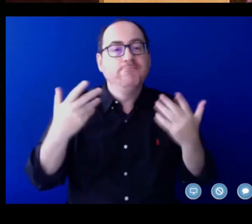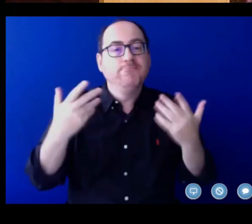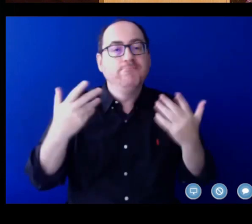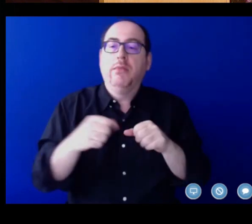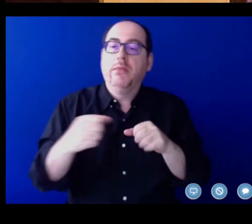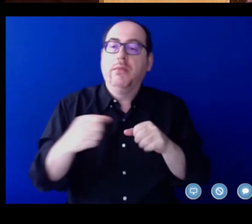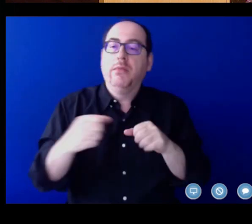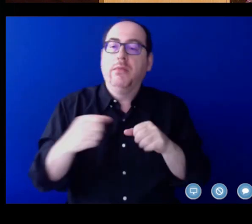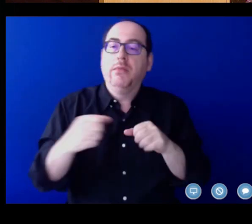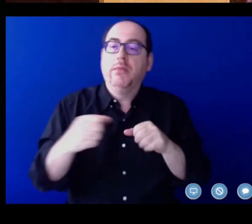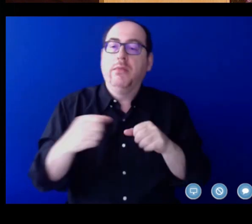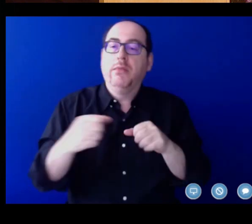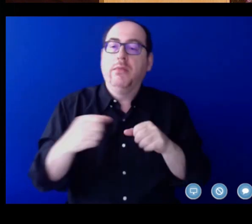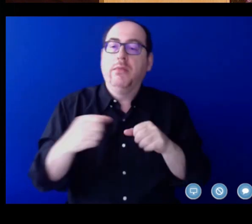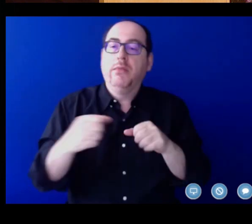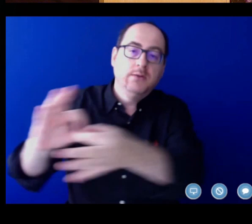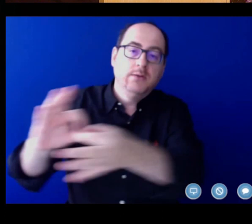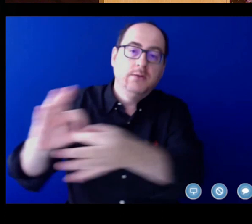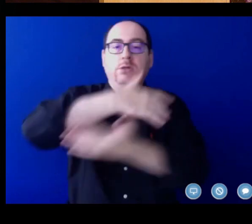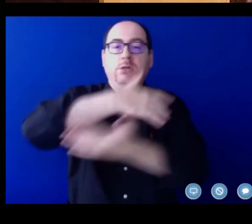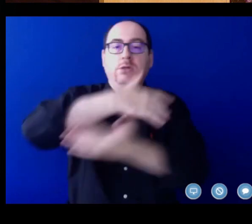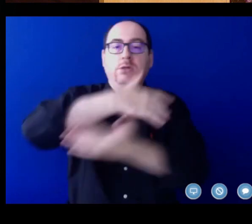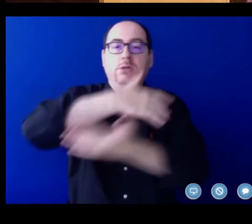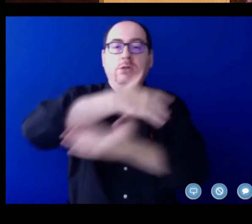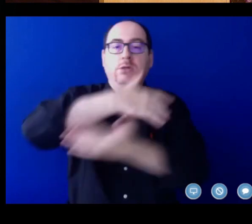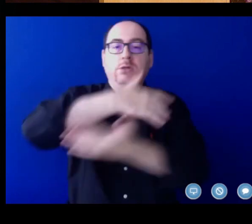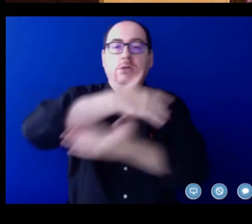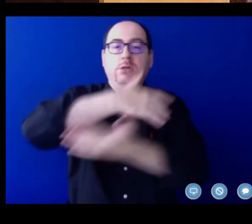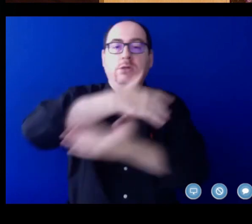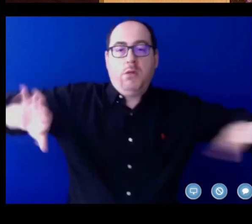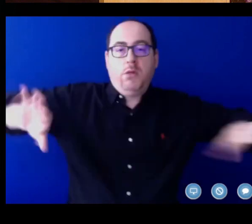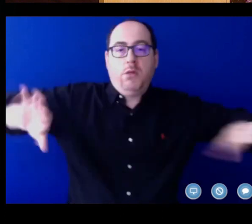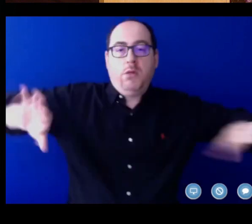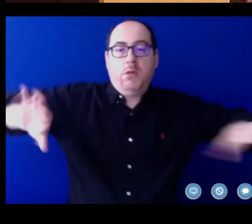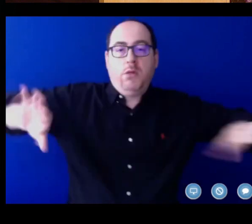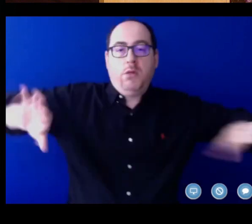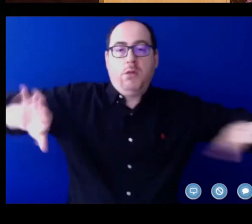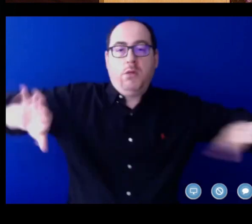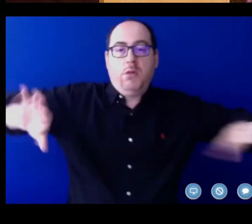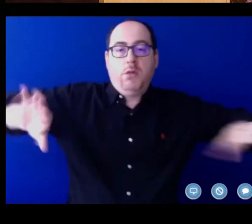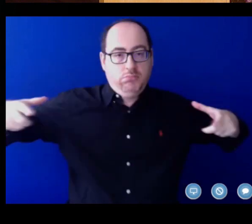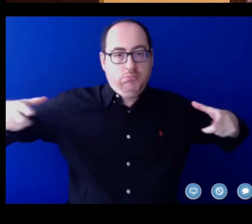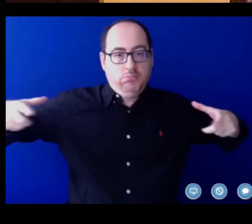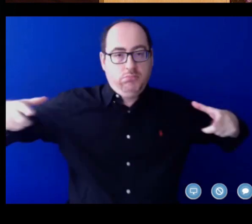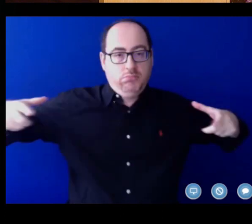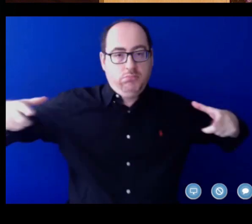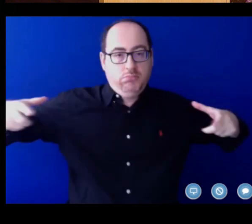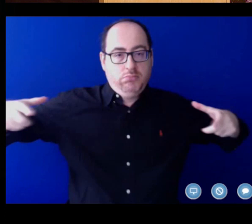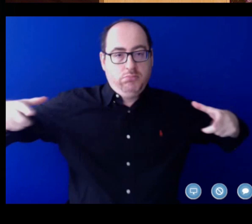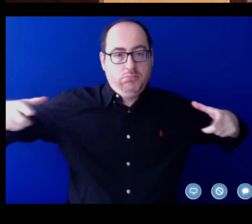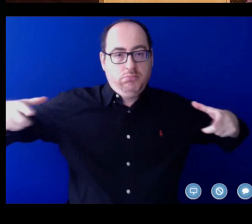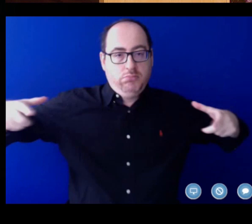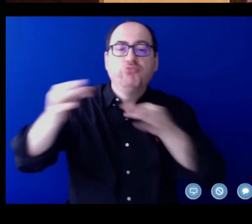providing welcoming and culturally sensitive environments, ensuring flexible and local delivery of programs, employing people